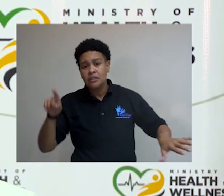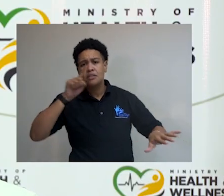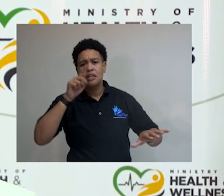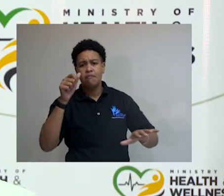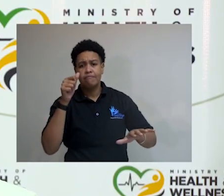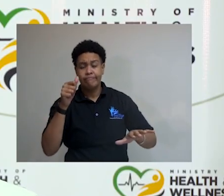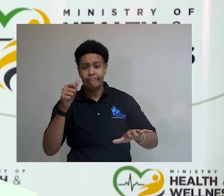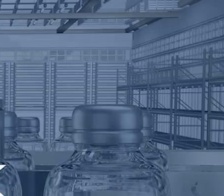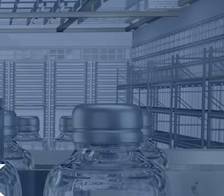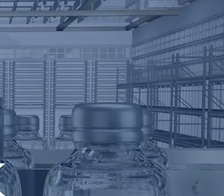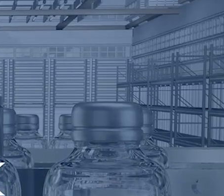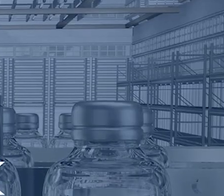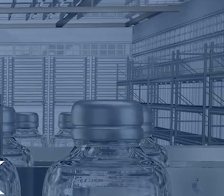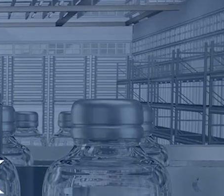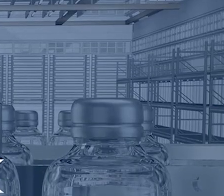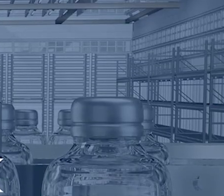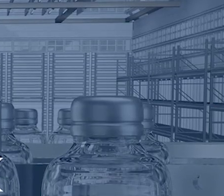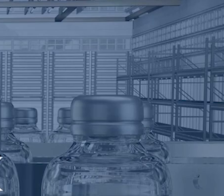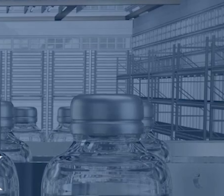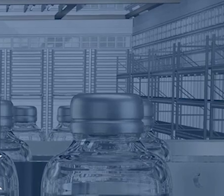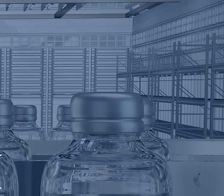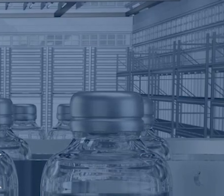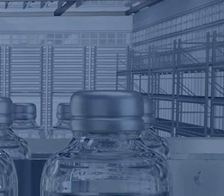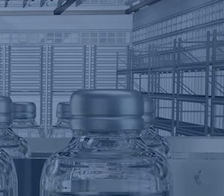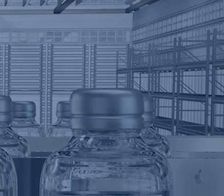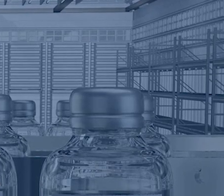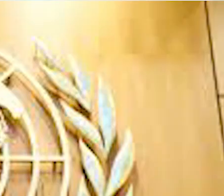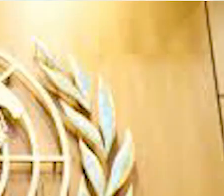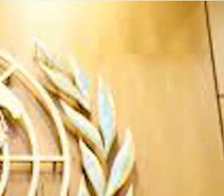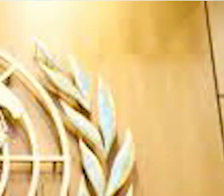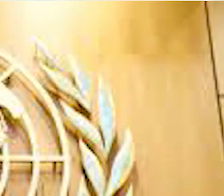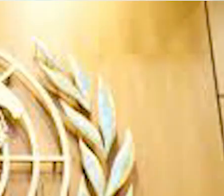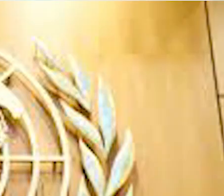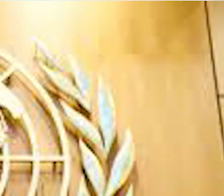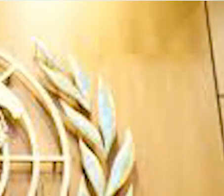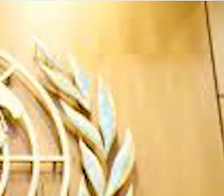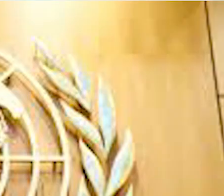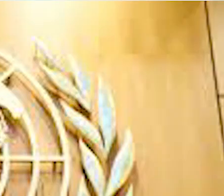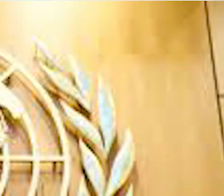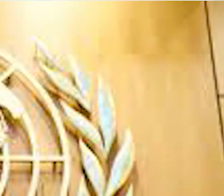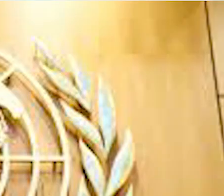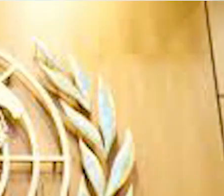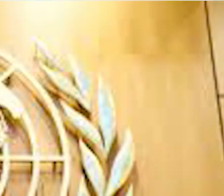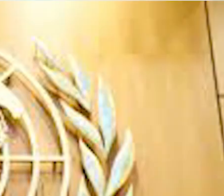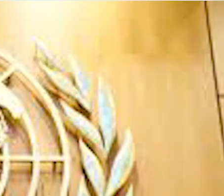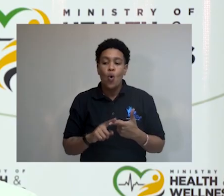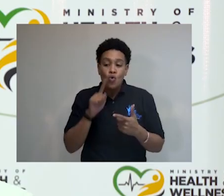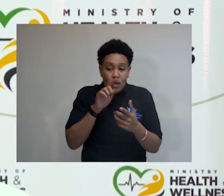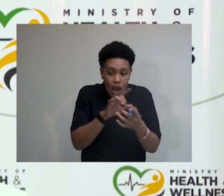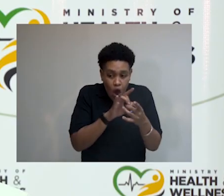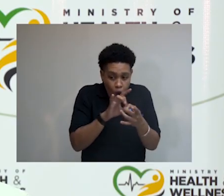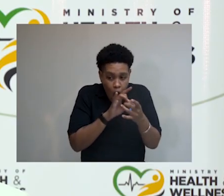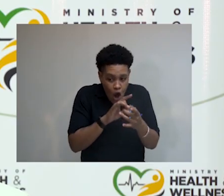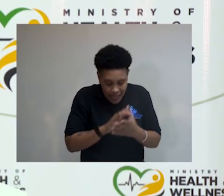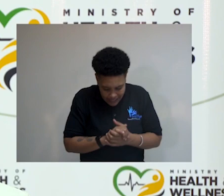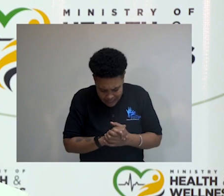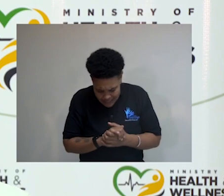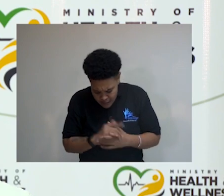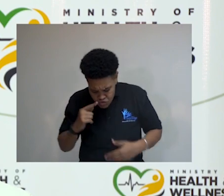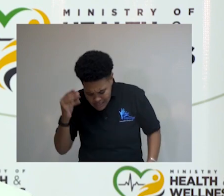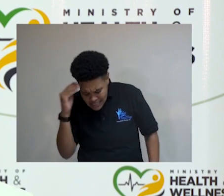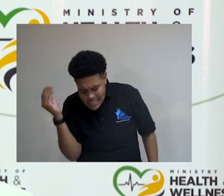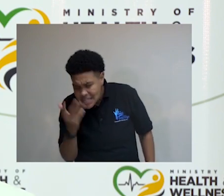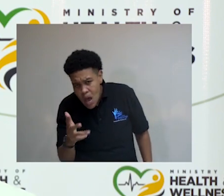companies working through the COVAX arrangement that the WHO, World Health Organization, has coordinated, have